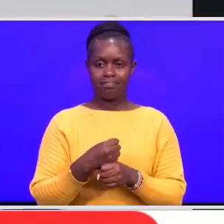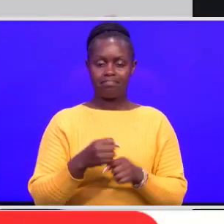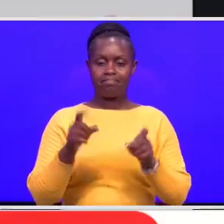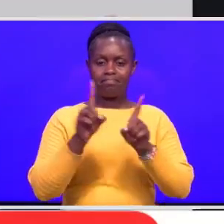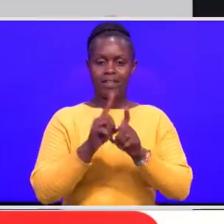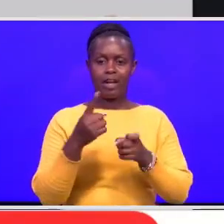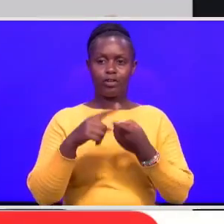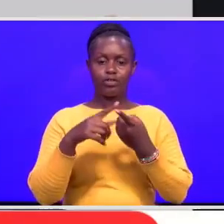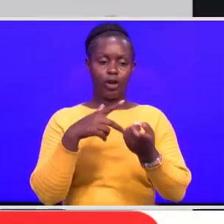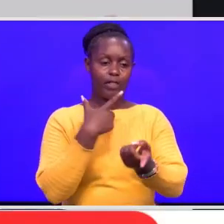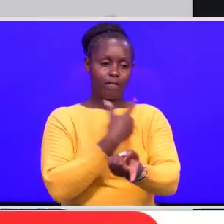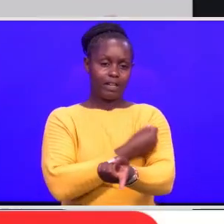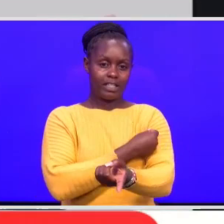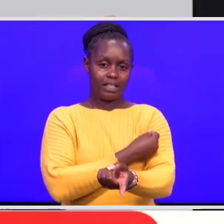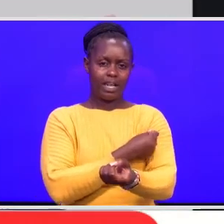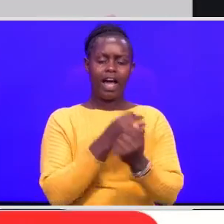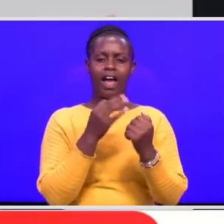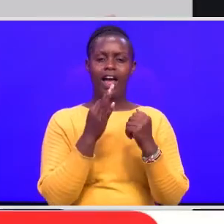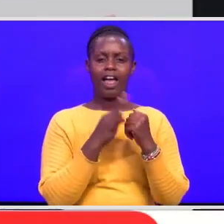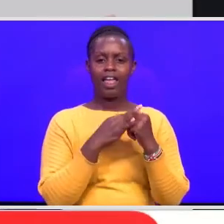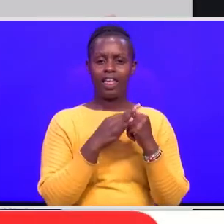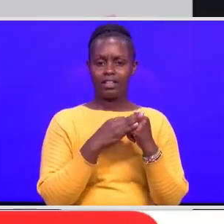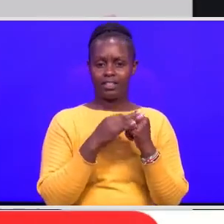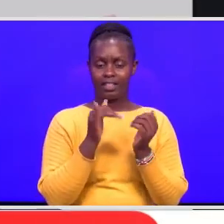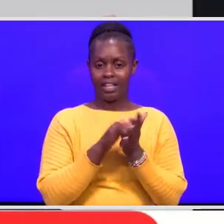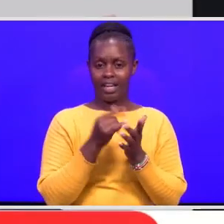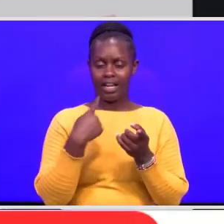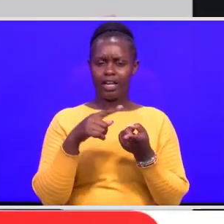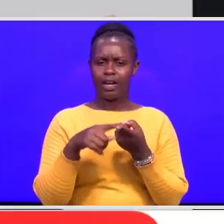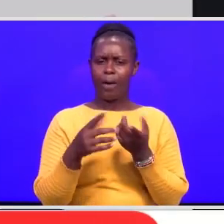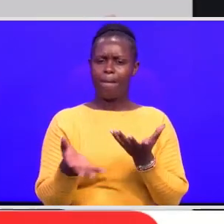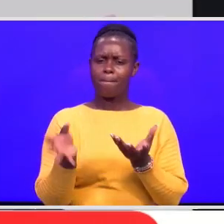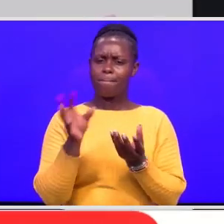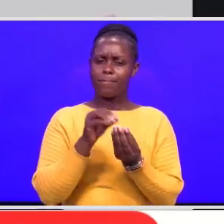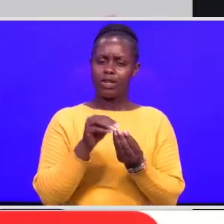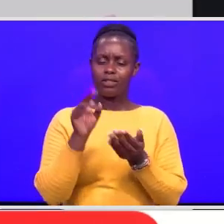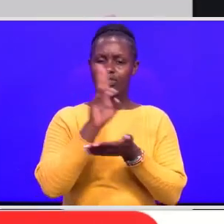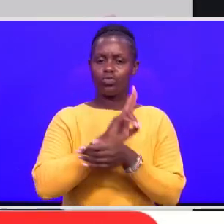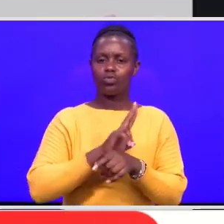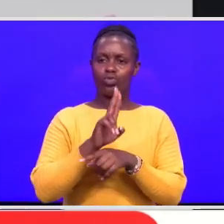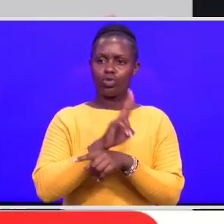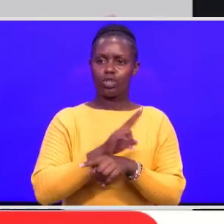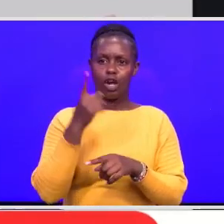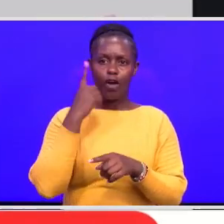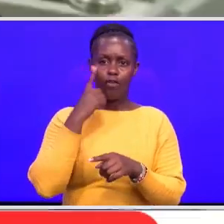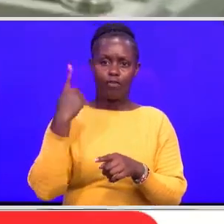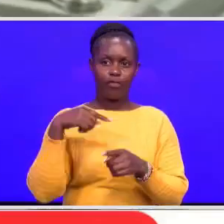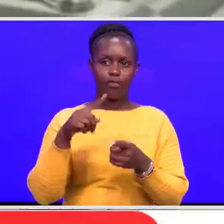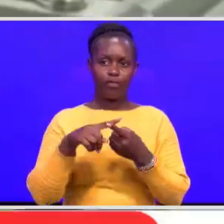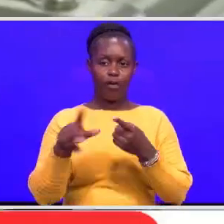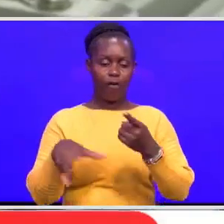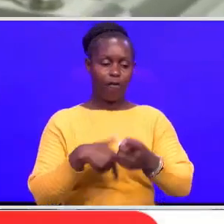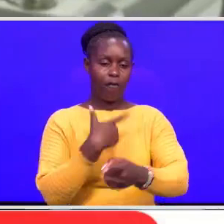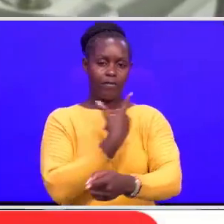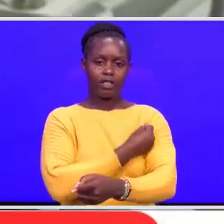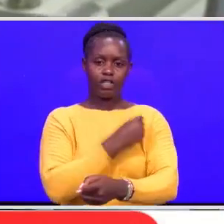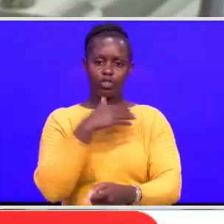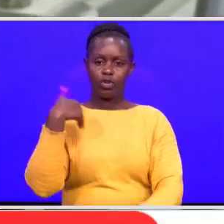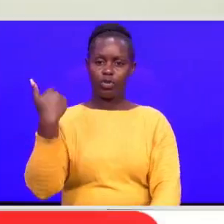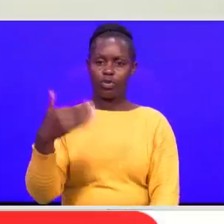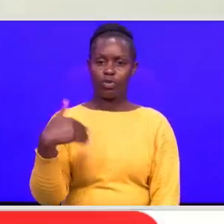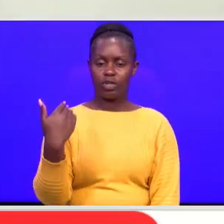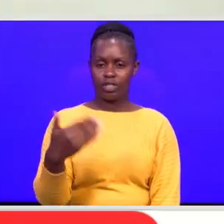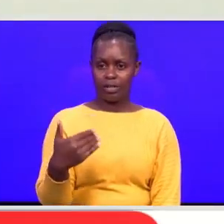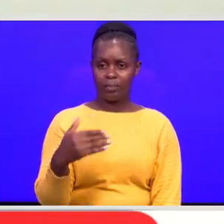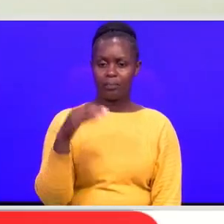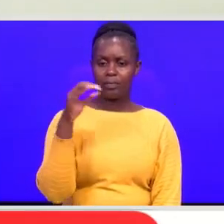they can produce are the 8 vaccines that are the most used for routine vaccination. Africa CDC